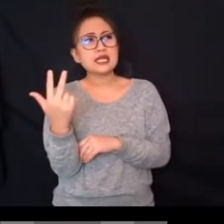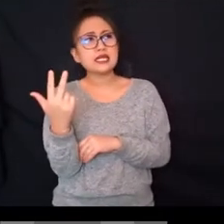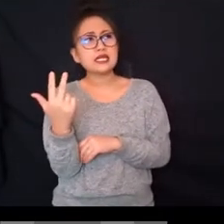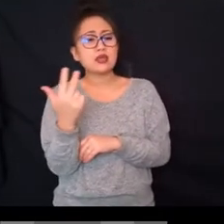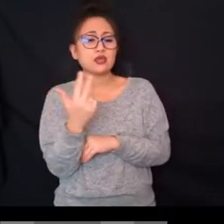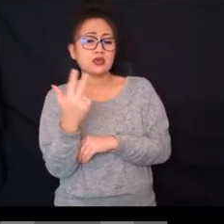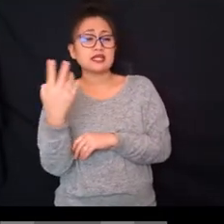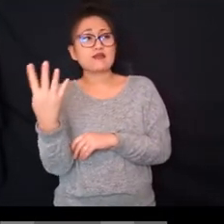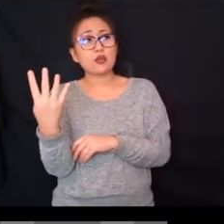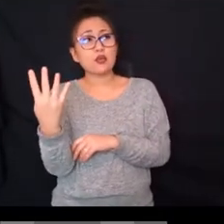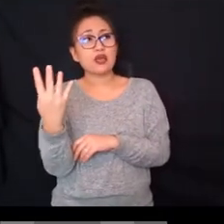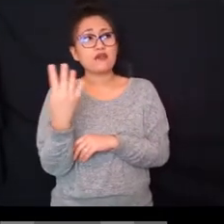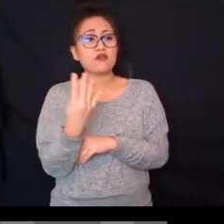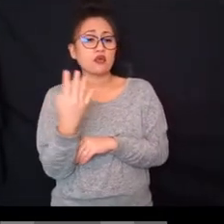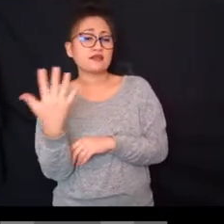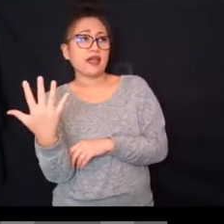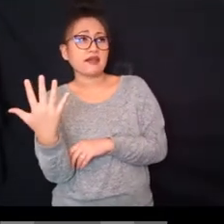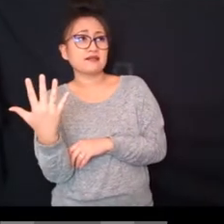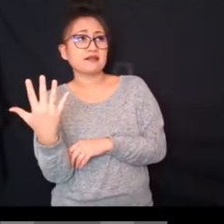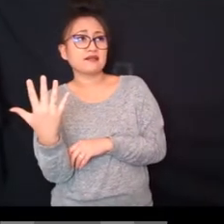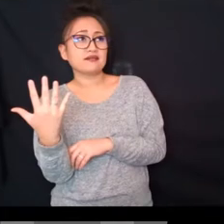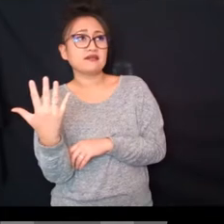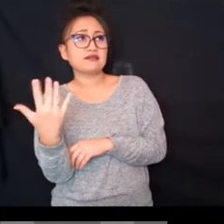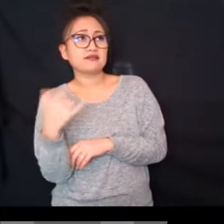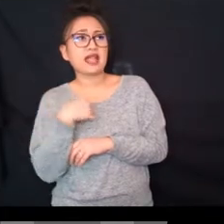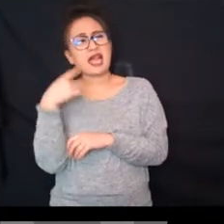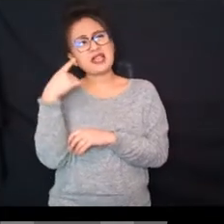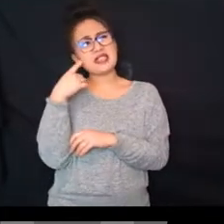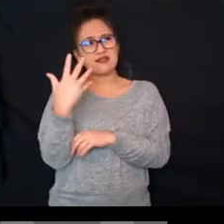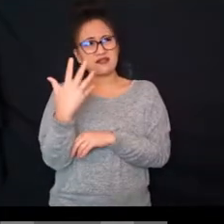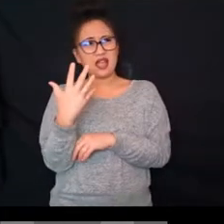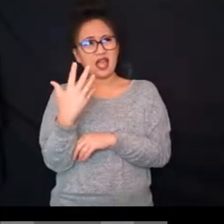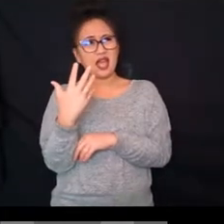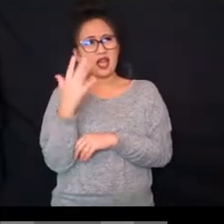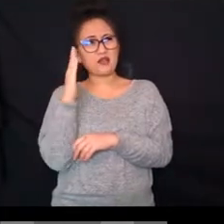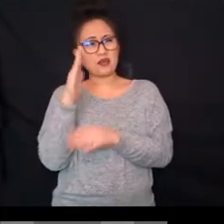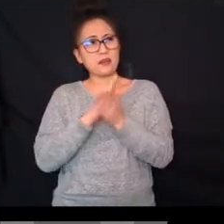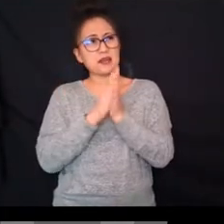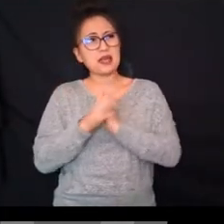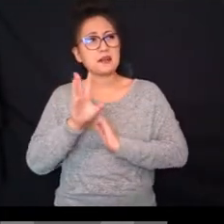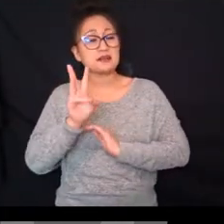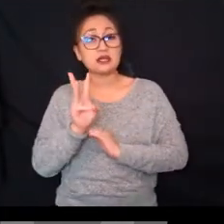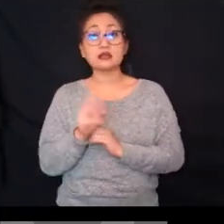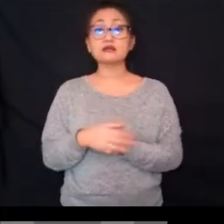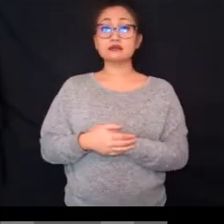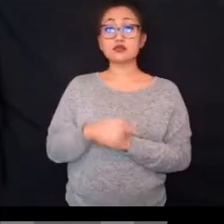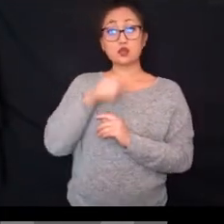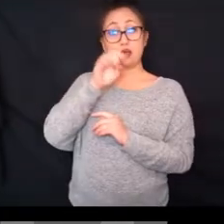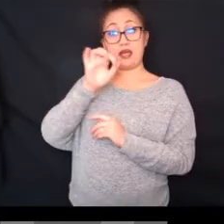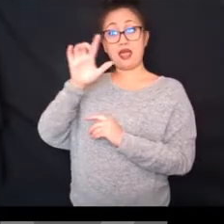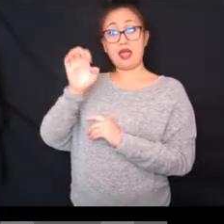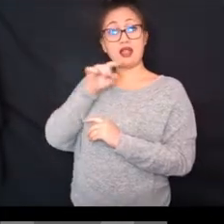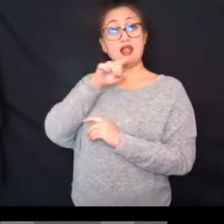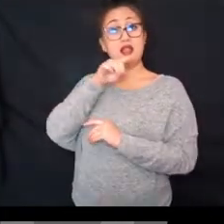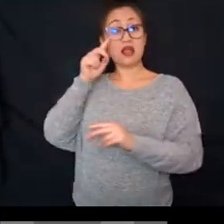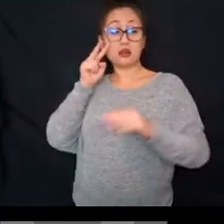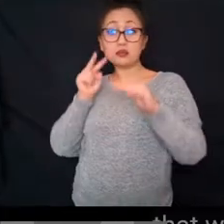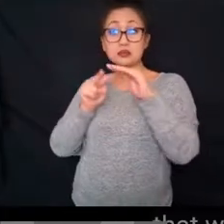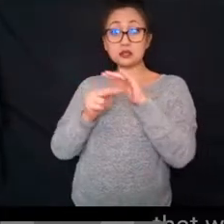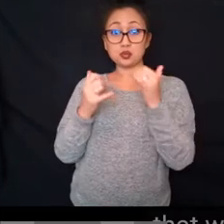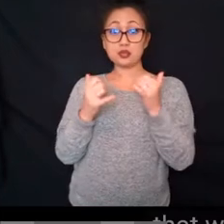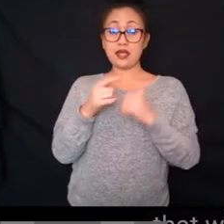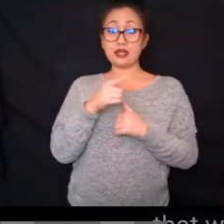3's 4 and 4's 5, and I think 5's going to be 6. She has made a prediction for today. Elle's